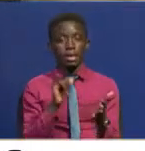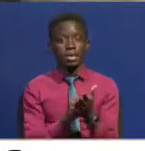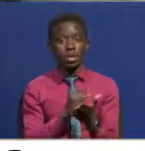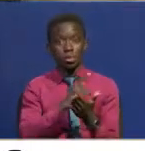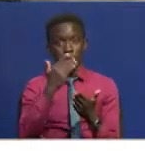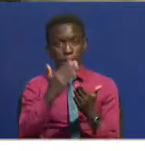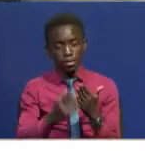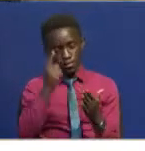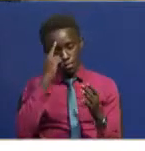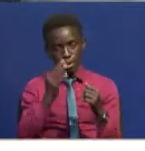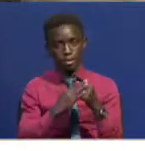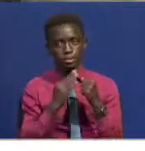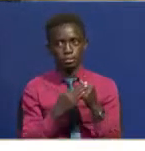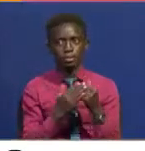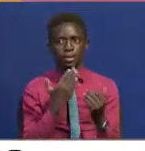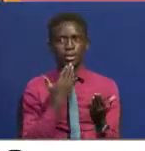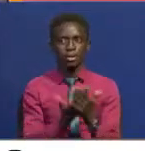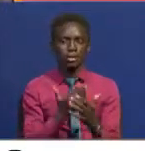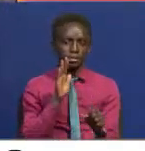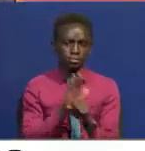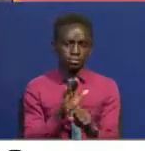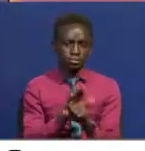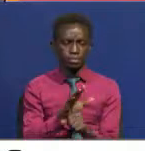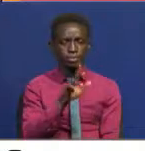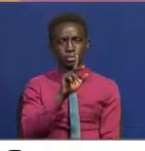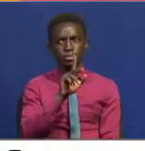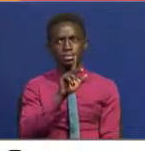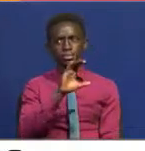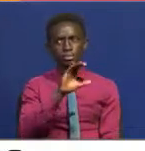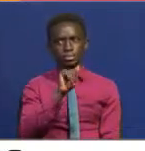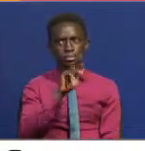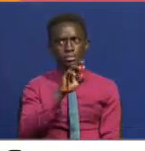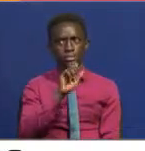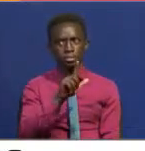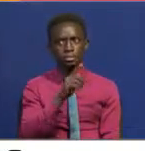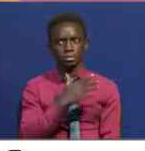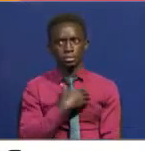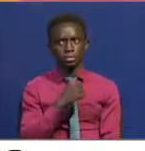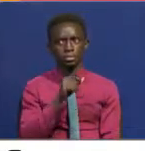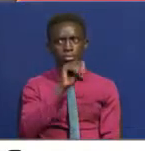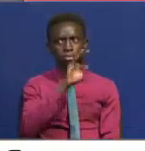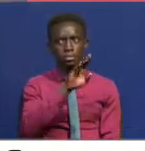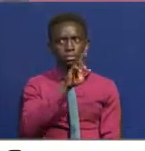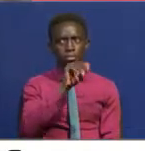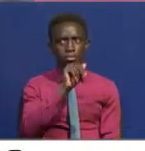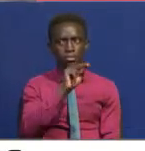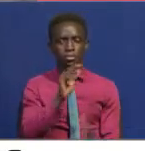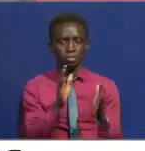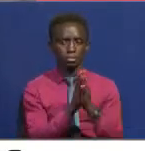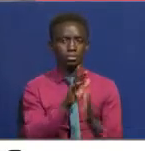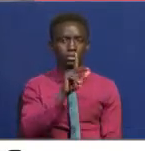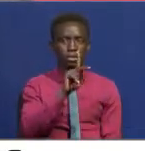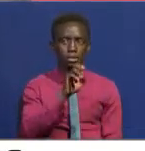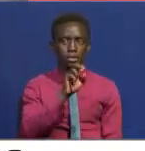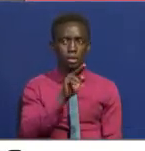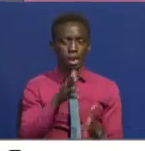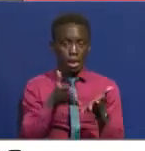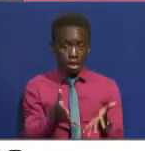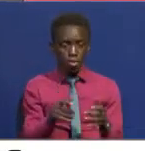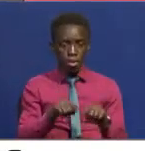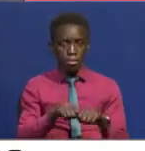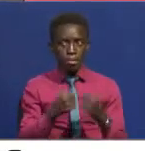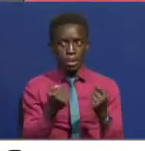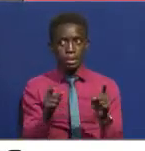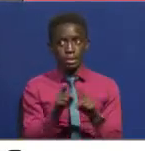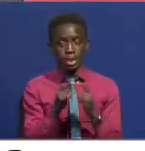we shall be doing that. Santeni sana Karen Nange, Brian Muchanga, and also Ken Miruka. Now we take a break